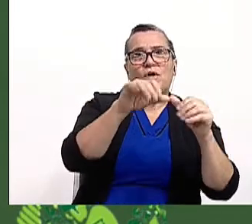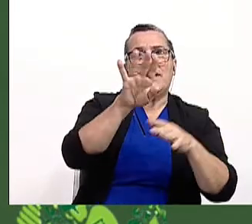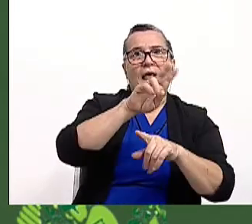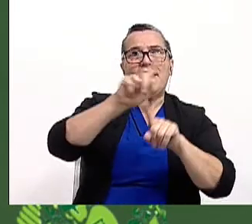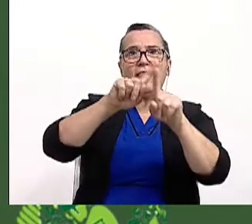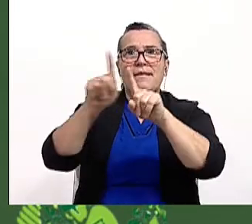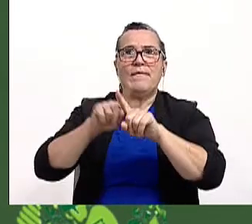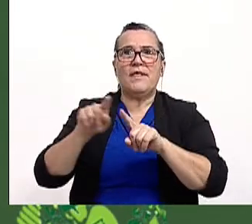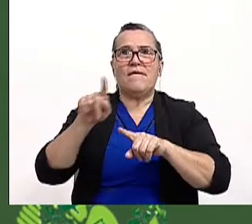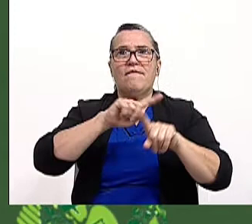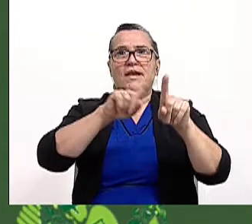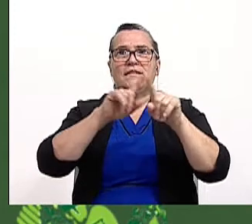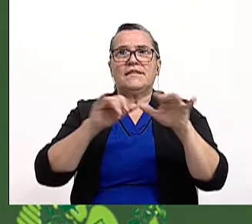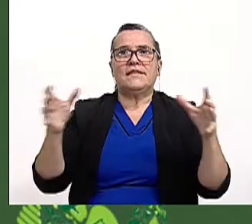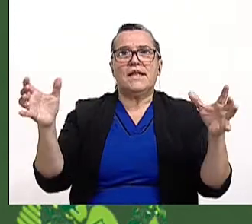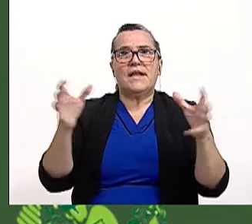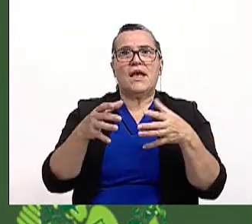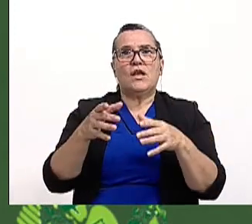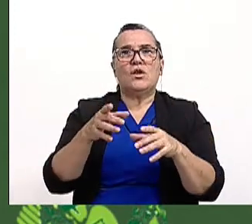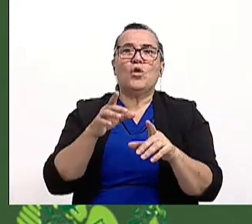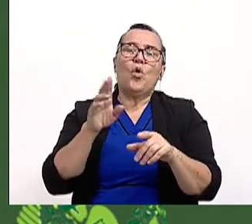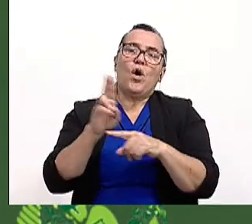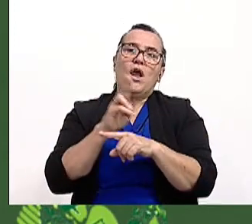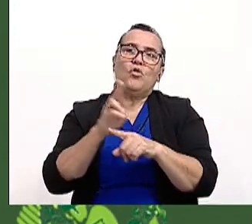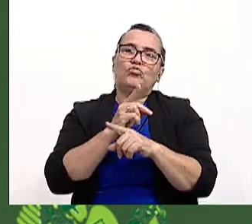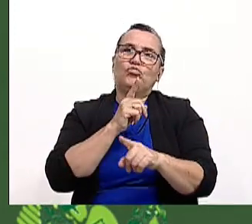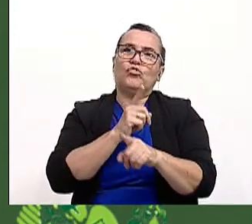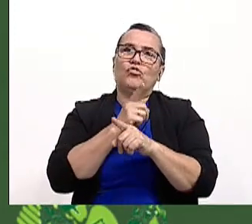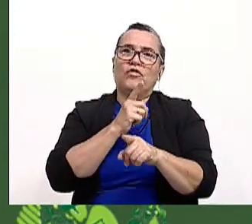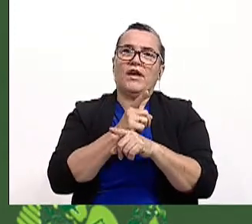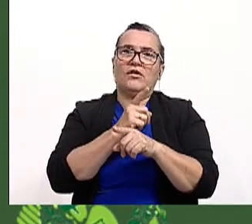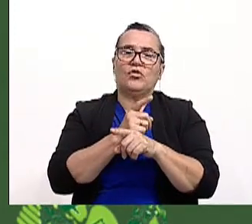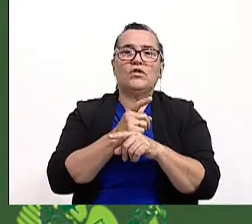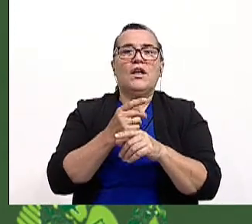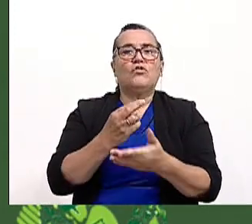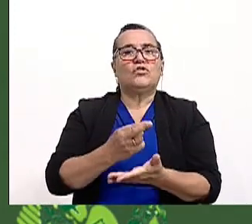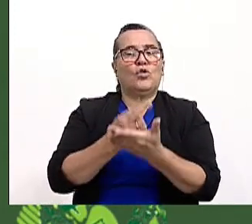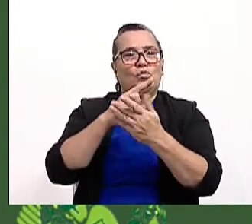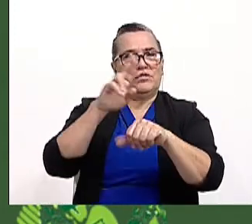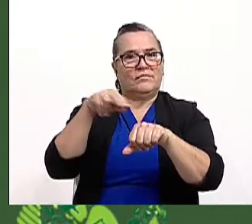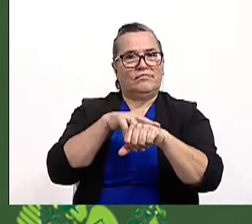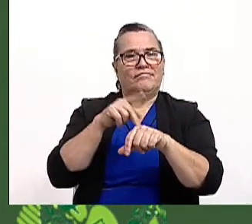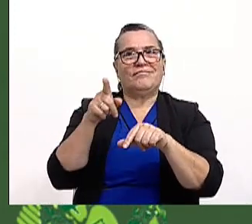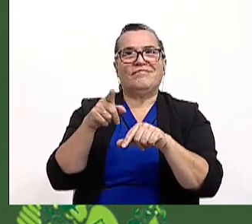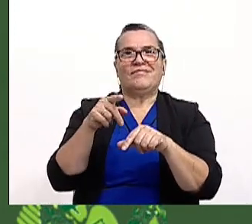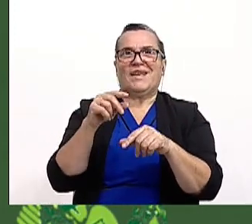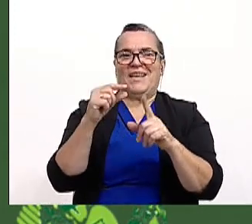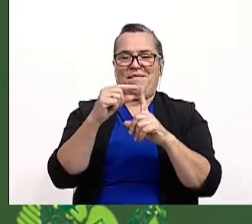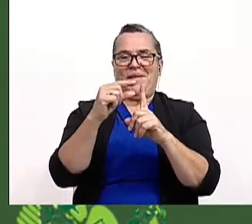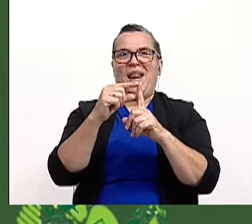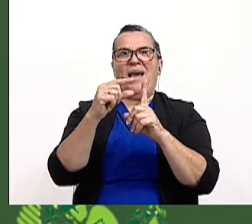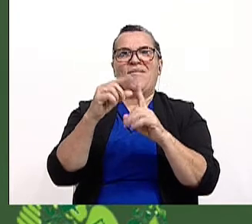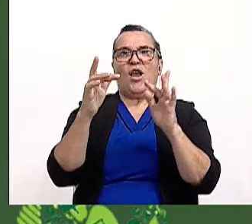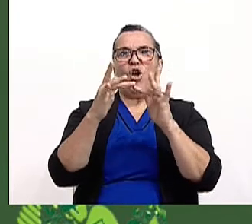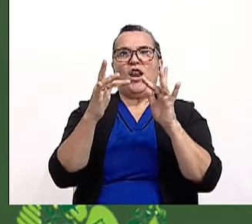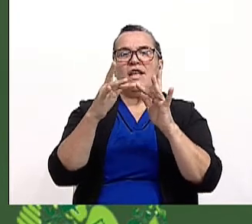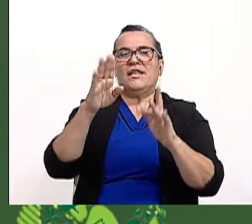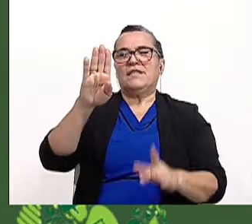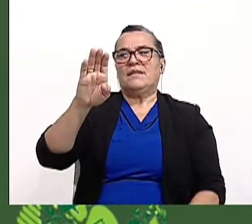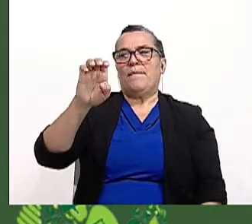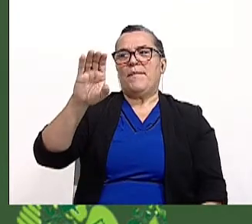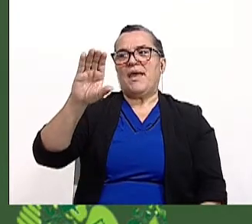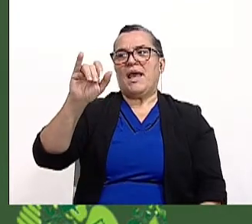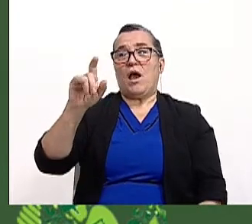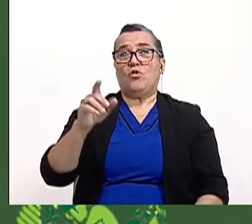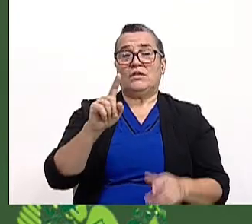proper use of natural resources. Here the connector we're using is the word because. We are connecting the first part